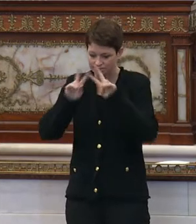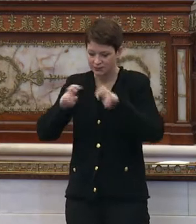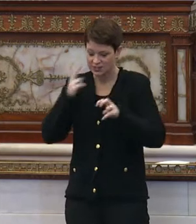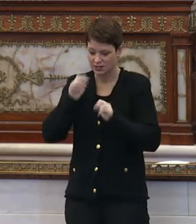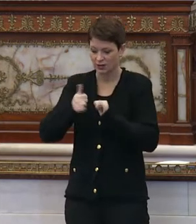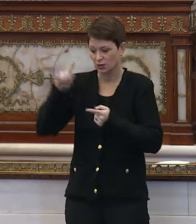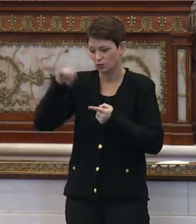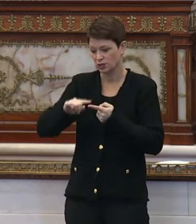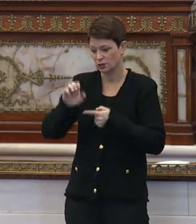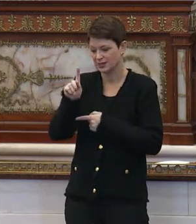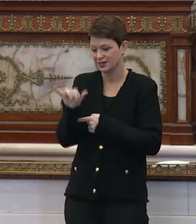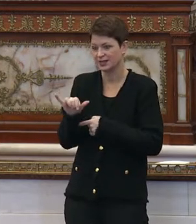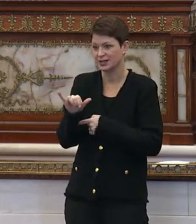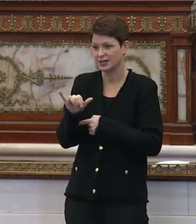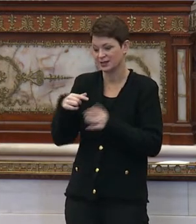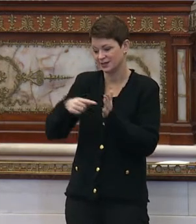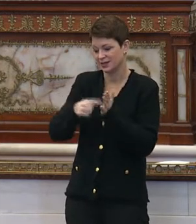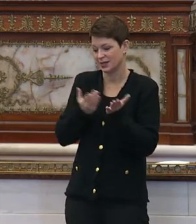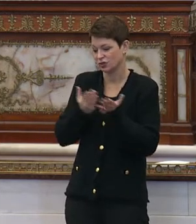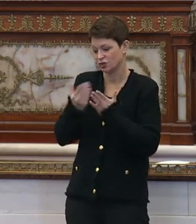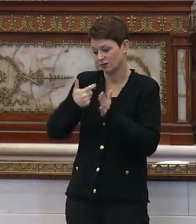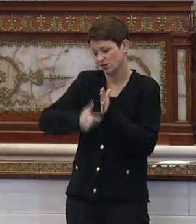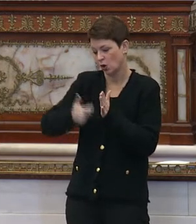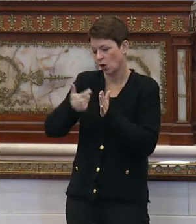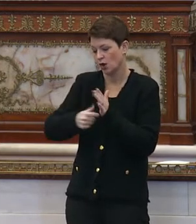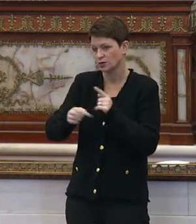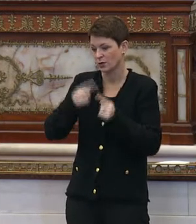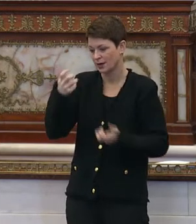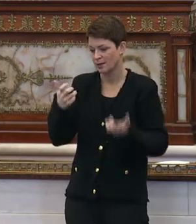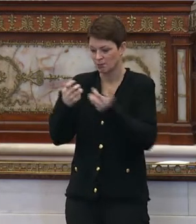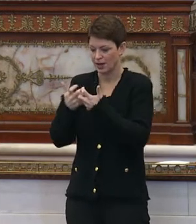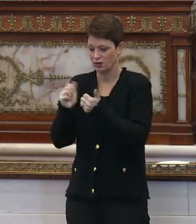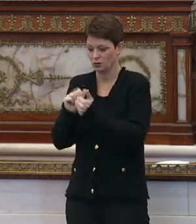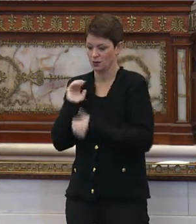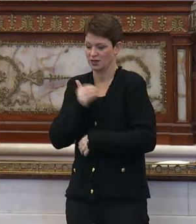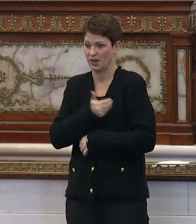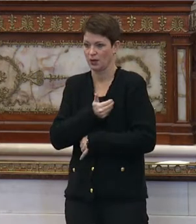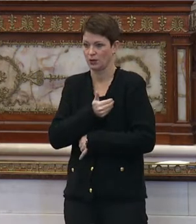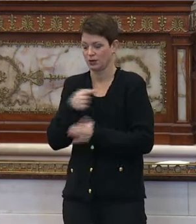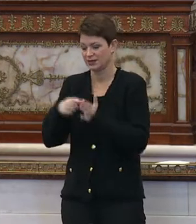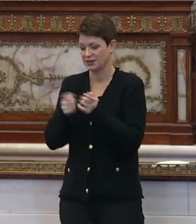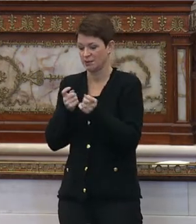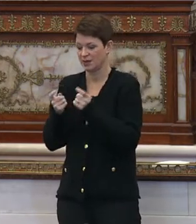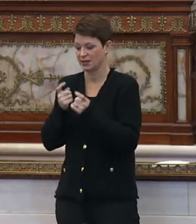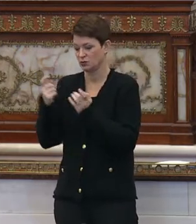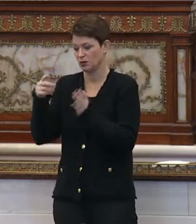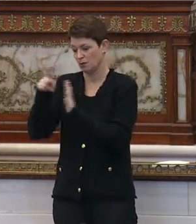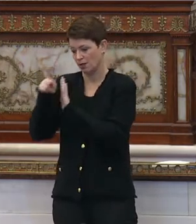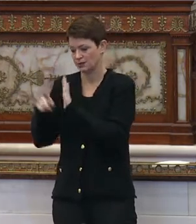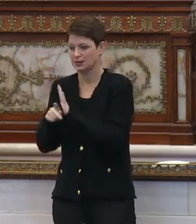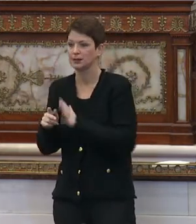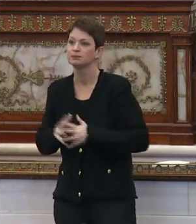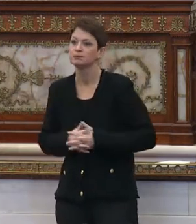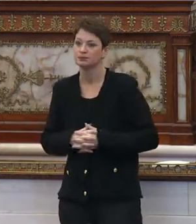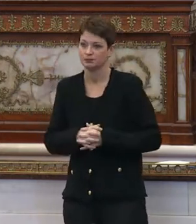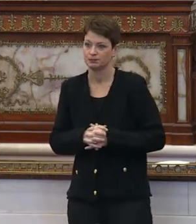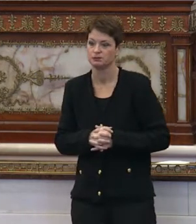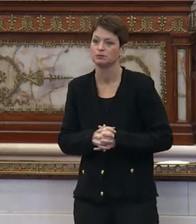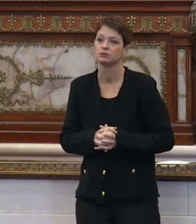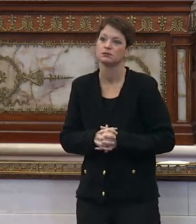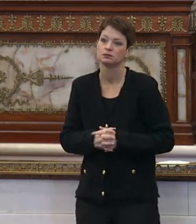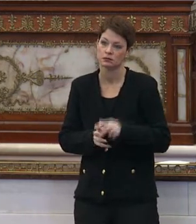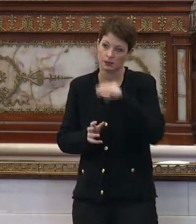reduce the city's debt service costs when it matches with our debt management policy.